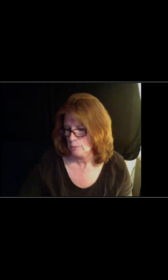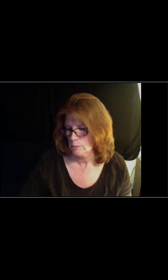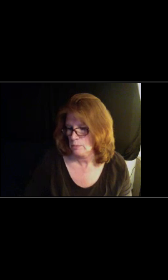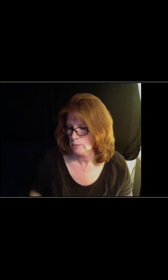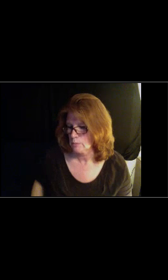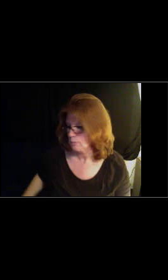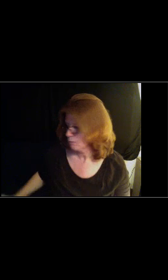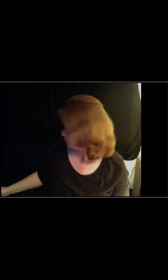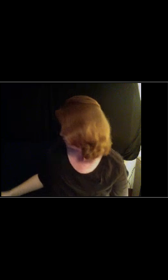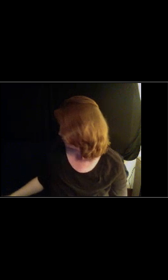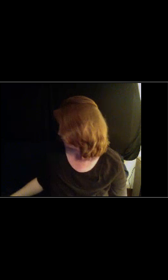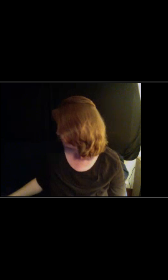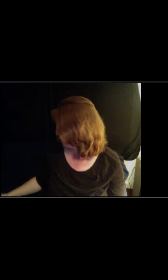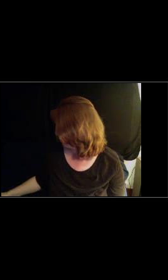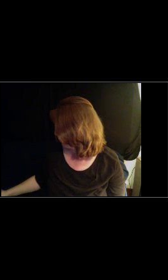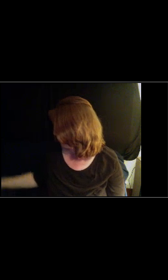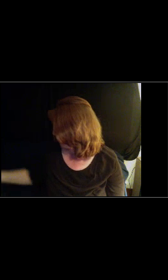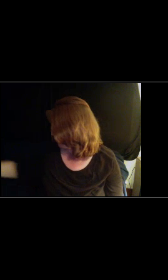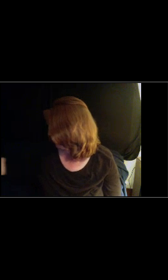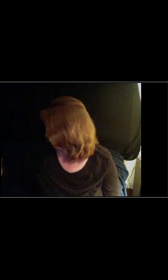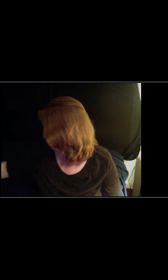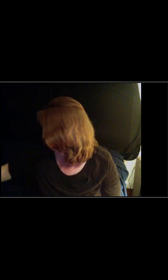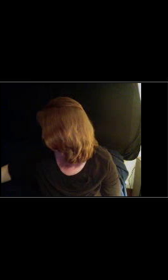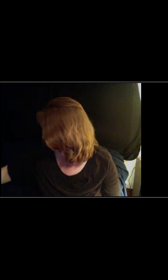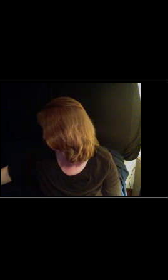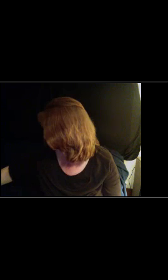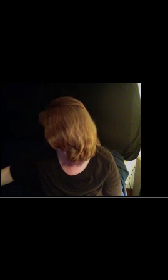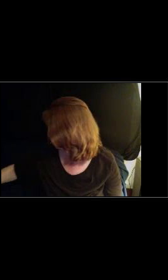forfeited as those decisions are made?